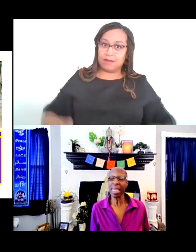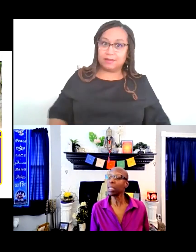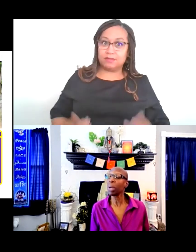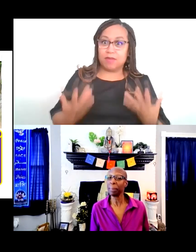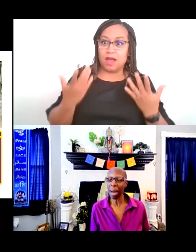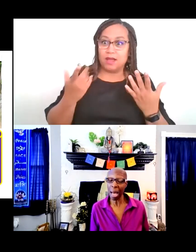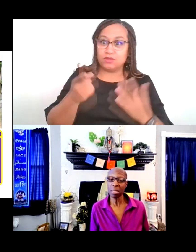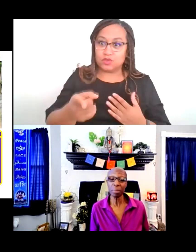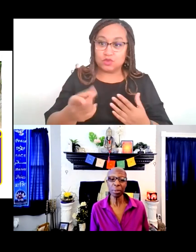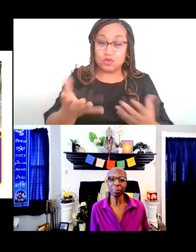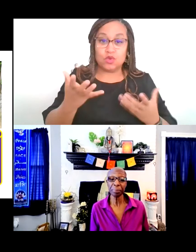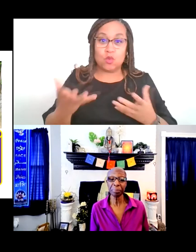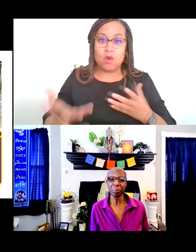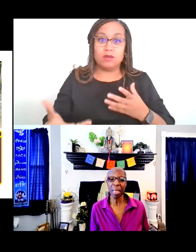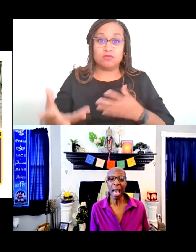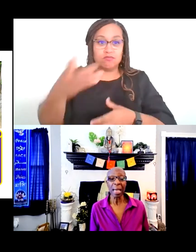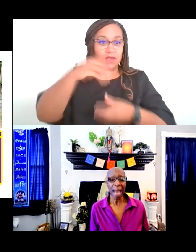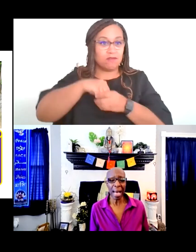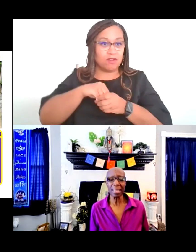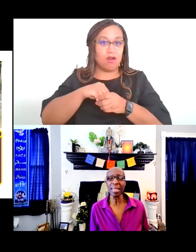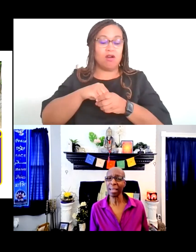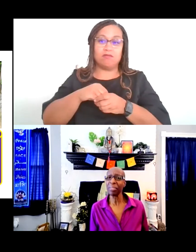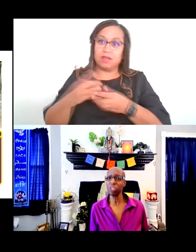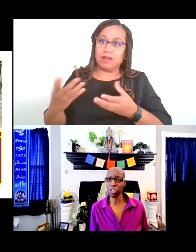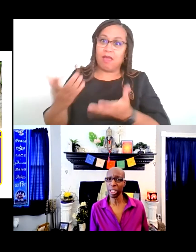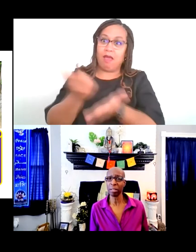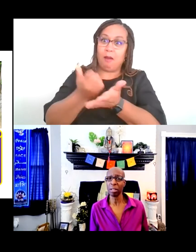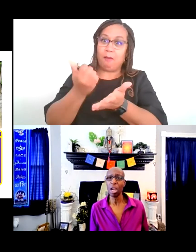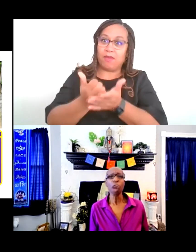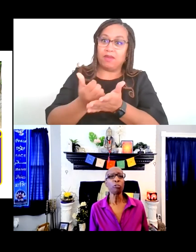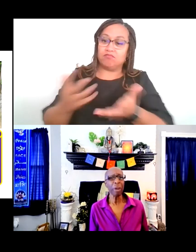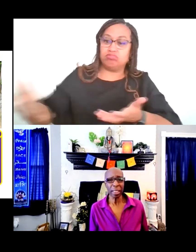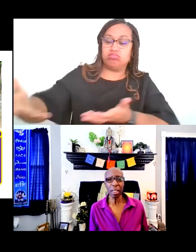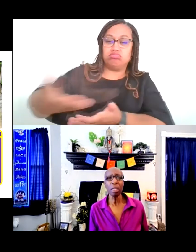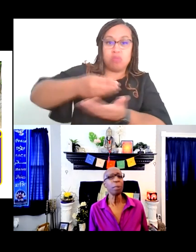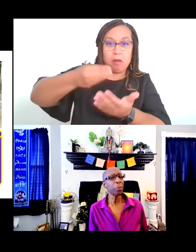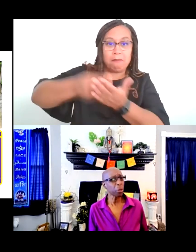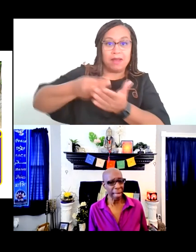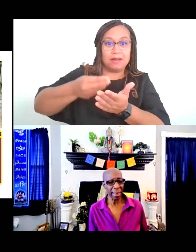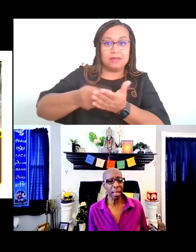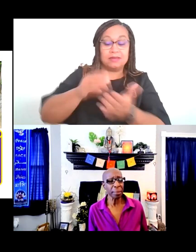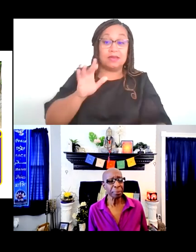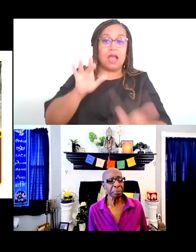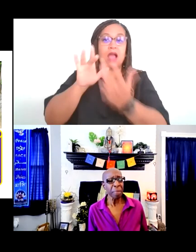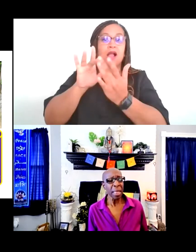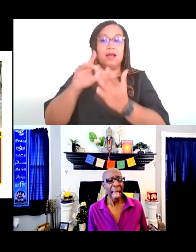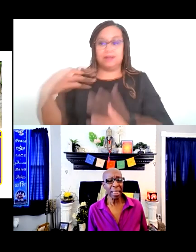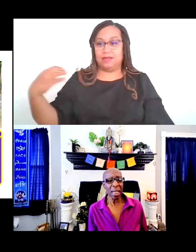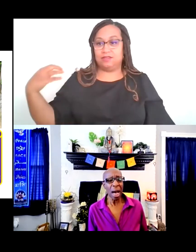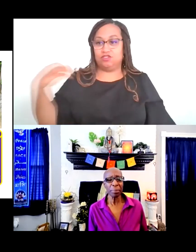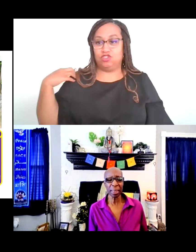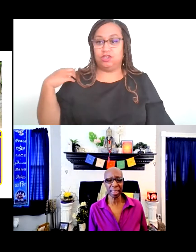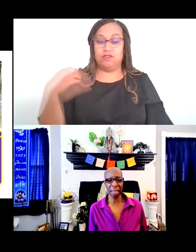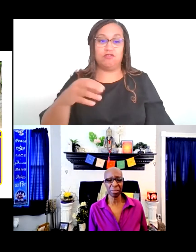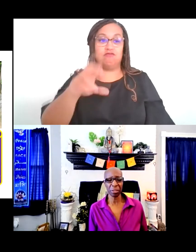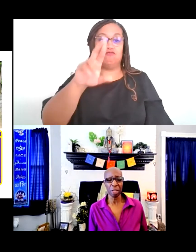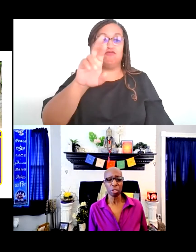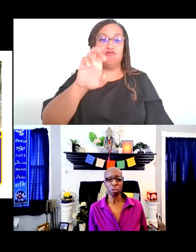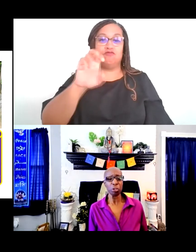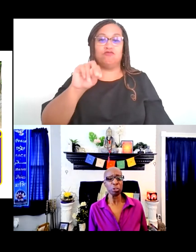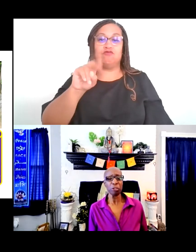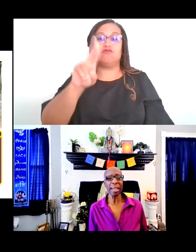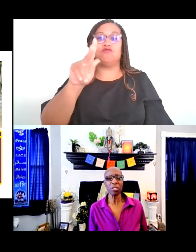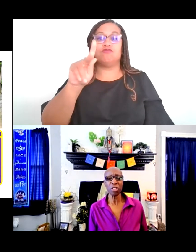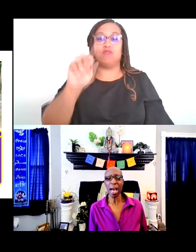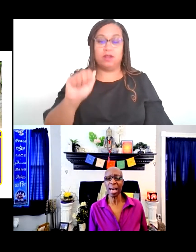in any way possible, contact the chair, Rainica Permetla, and come together